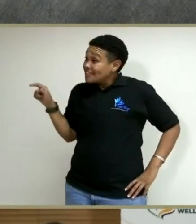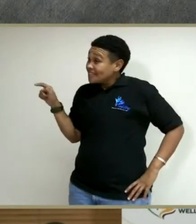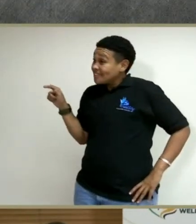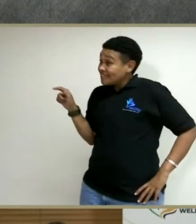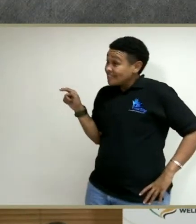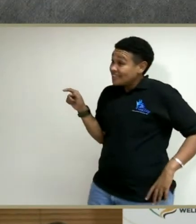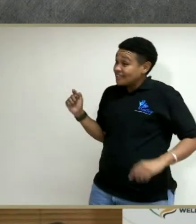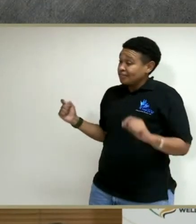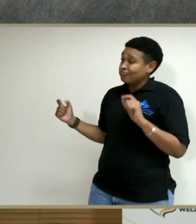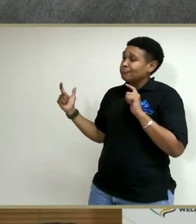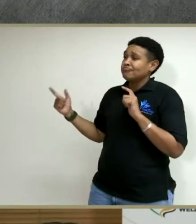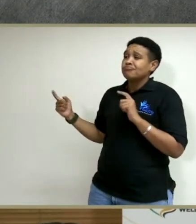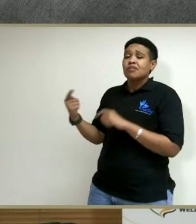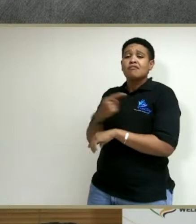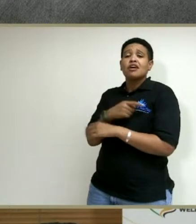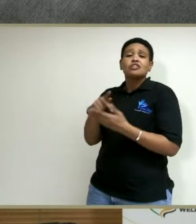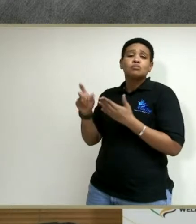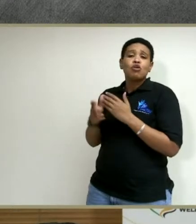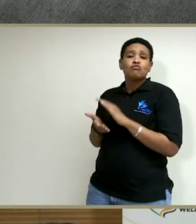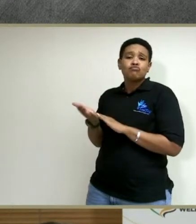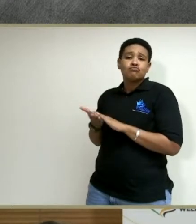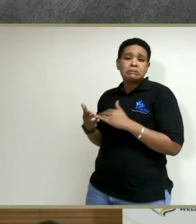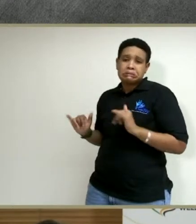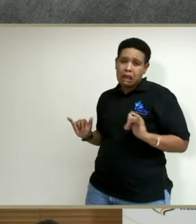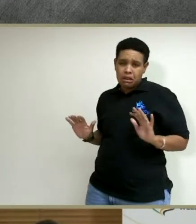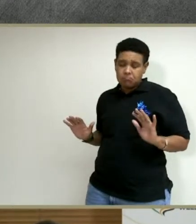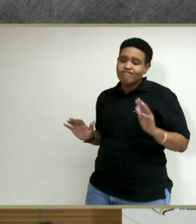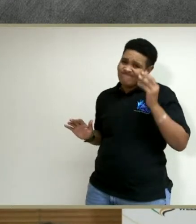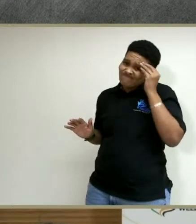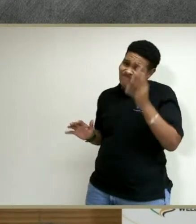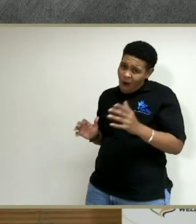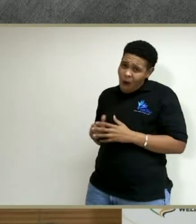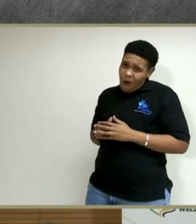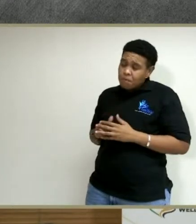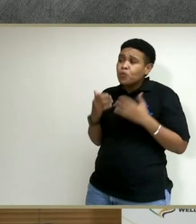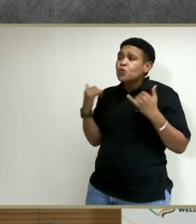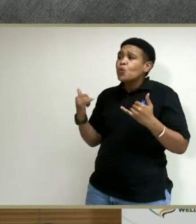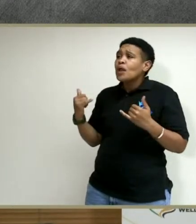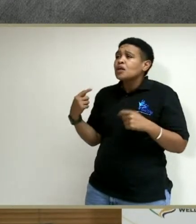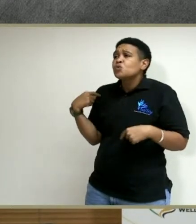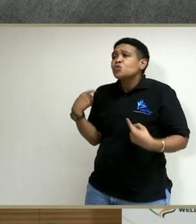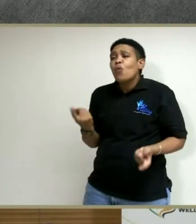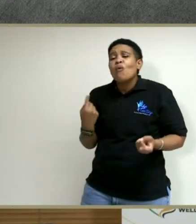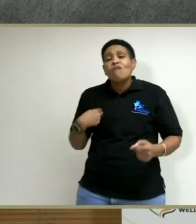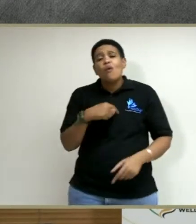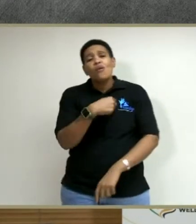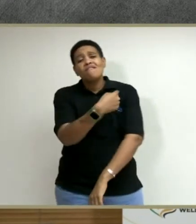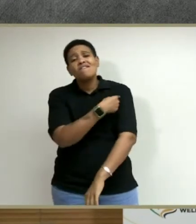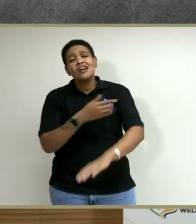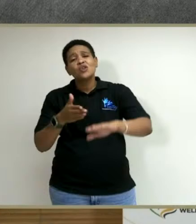program continues, and to date we have vaccinated just over